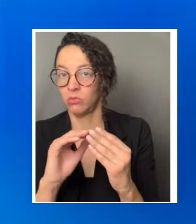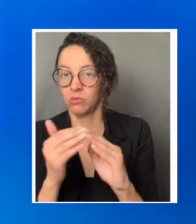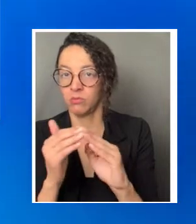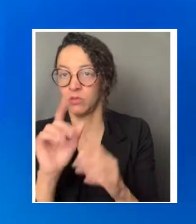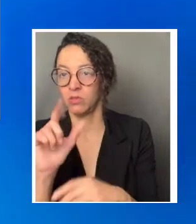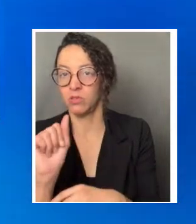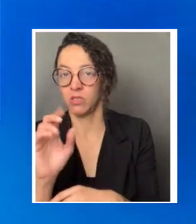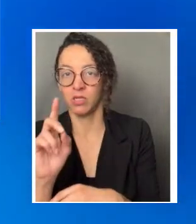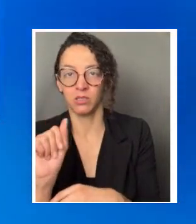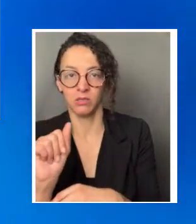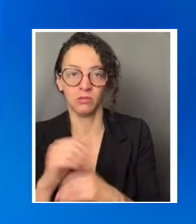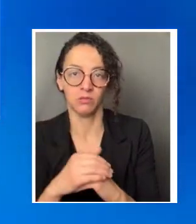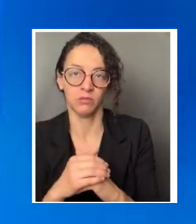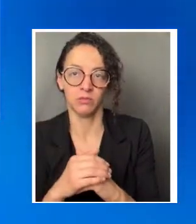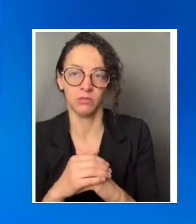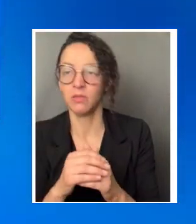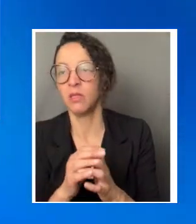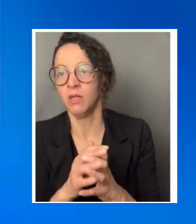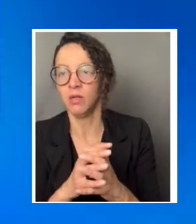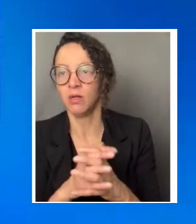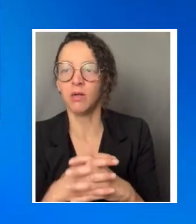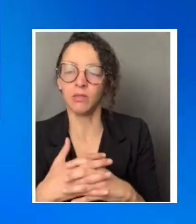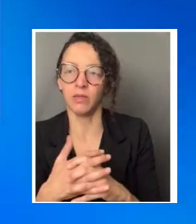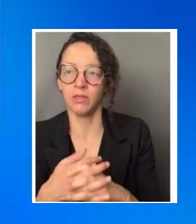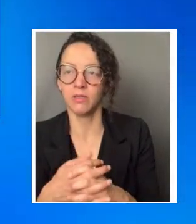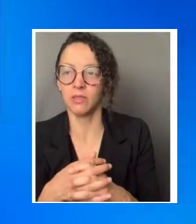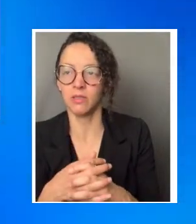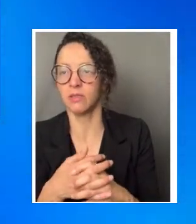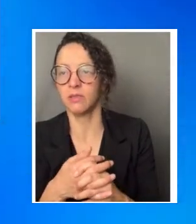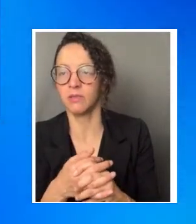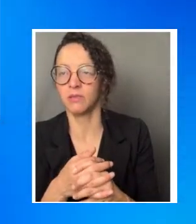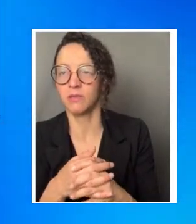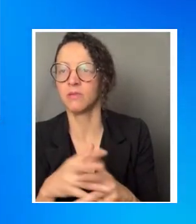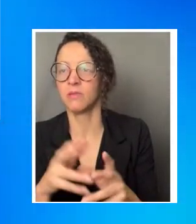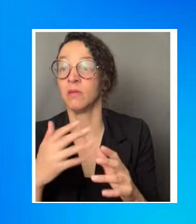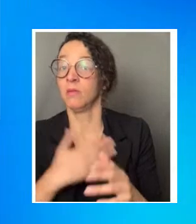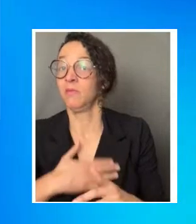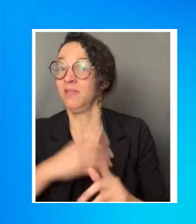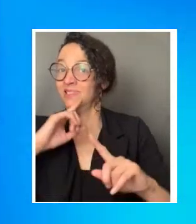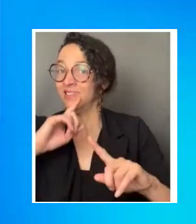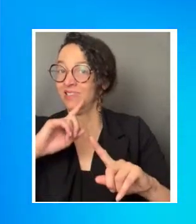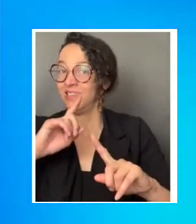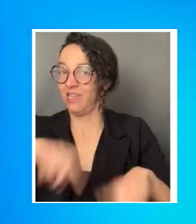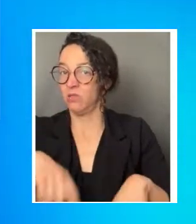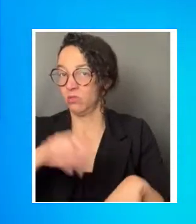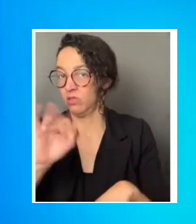know what it is, answer yes. And if you don't know what it is, answer no.